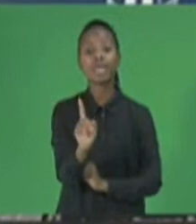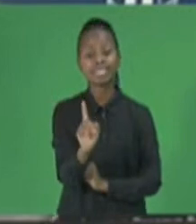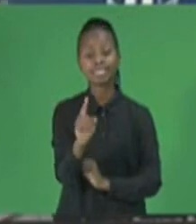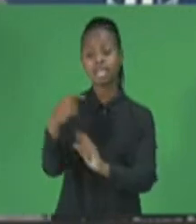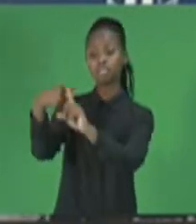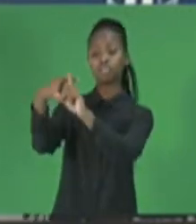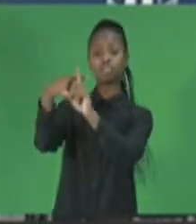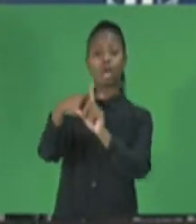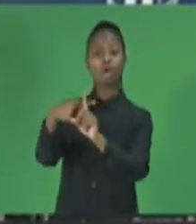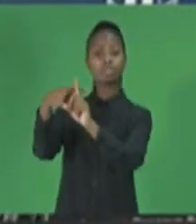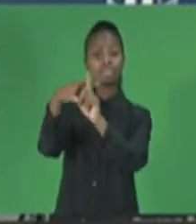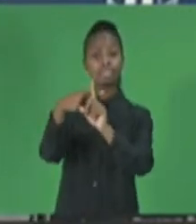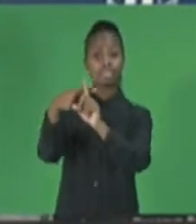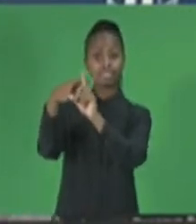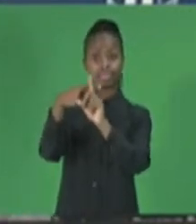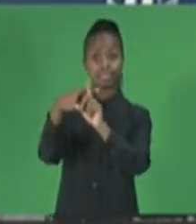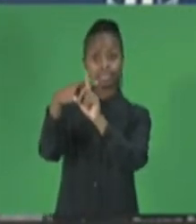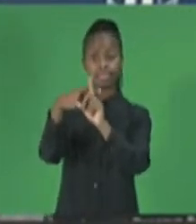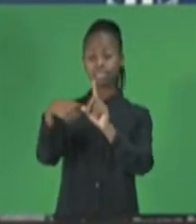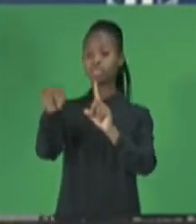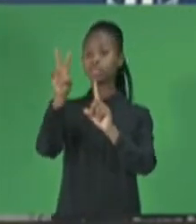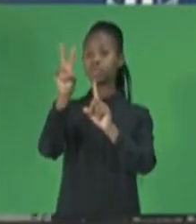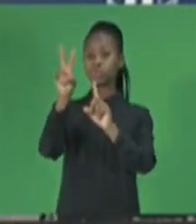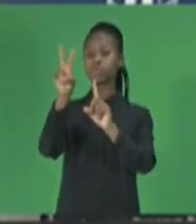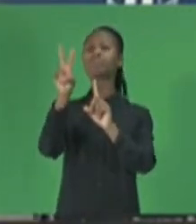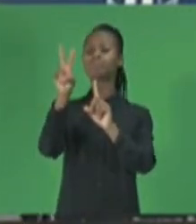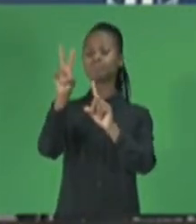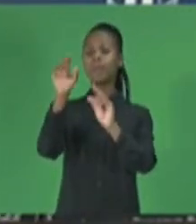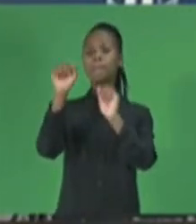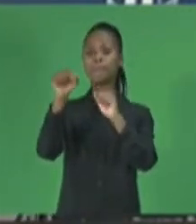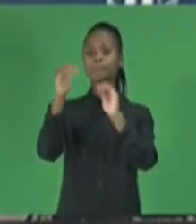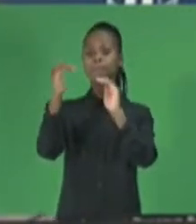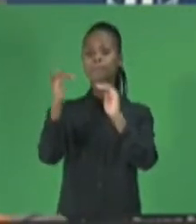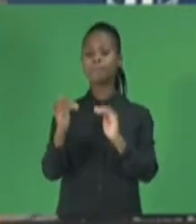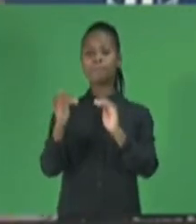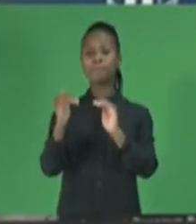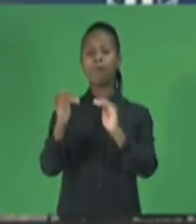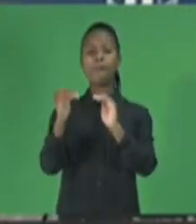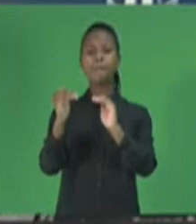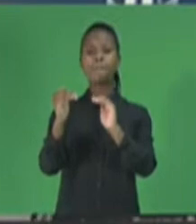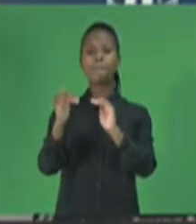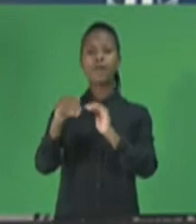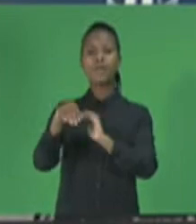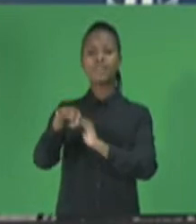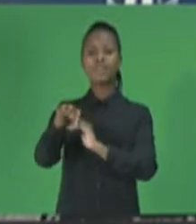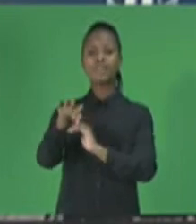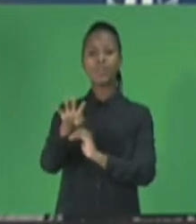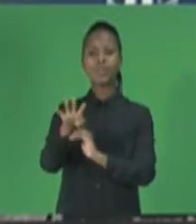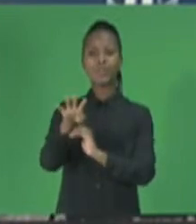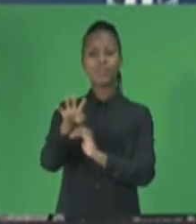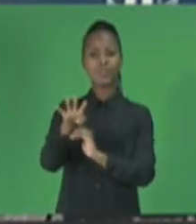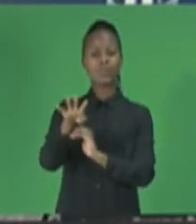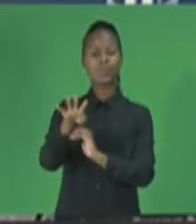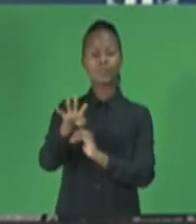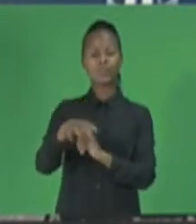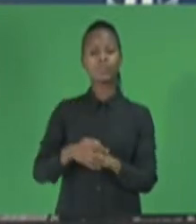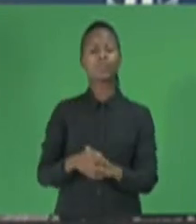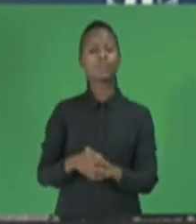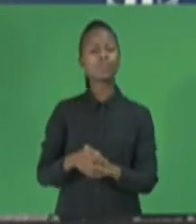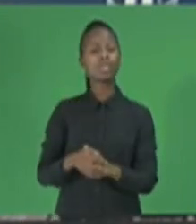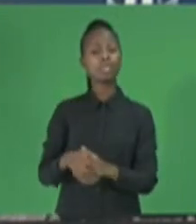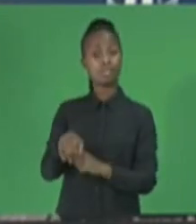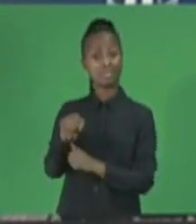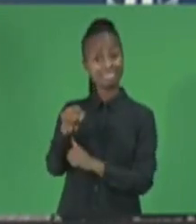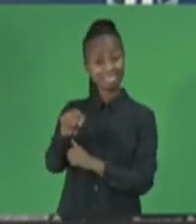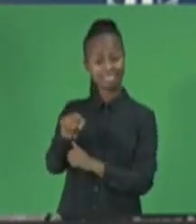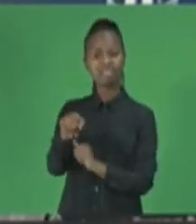reduced to 2 to 4 once we have locked the gains from the lower